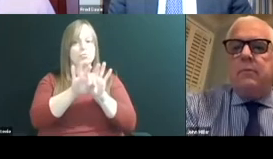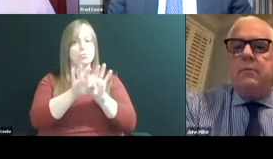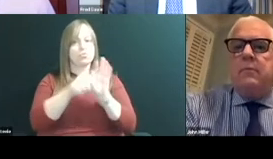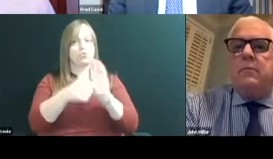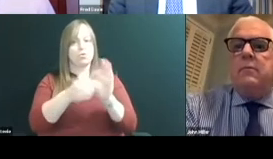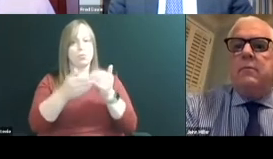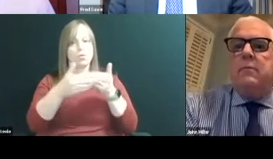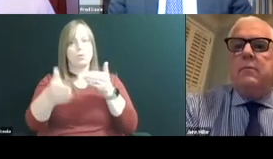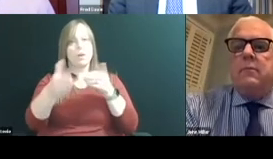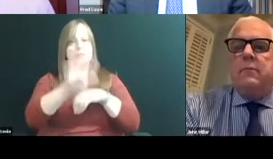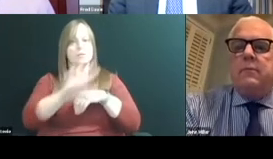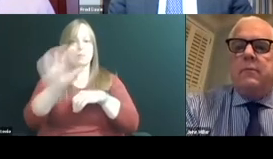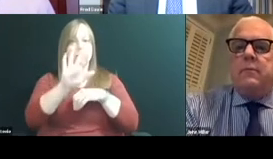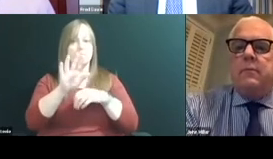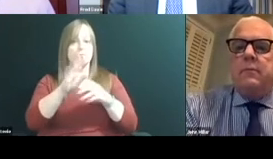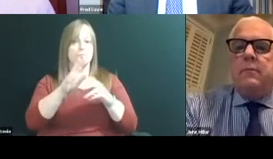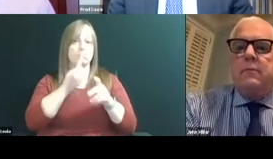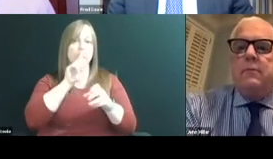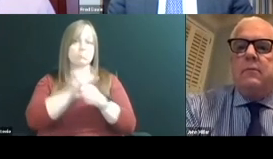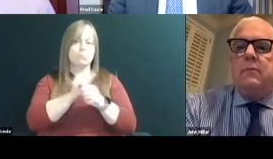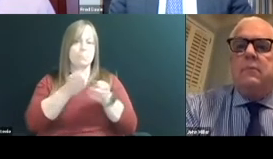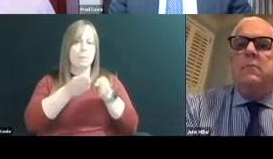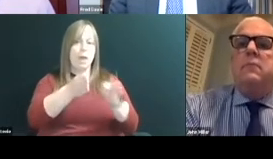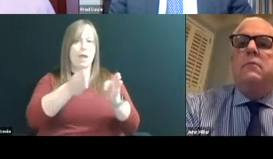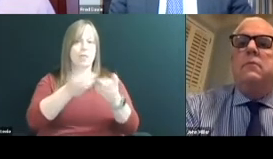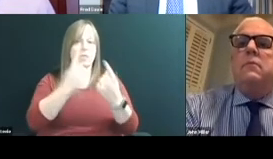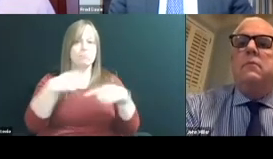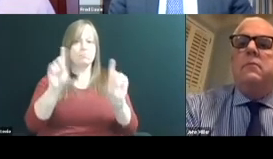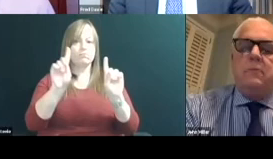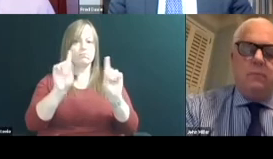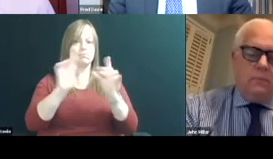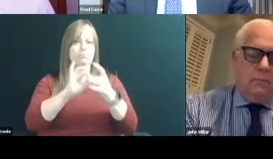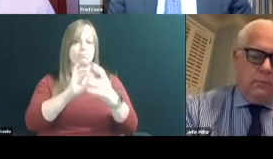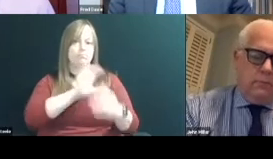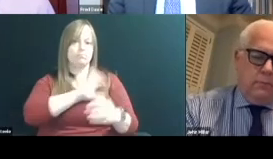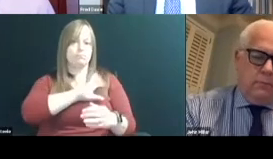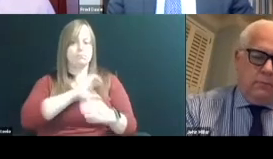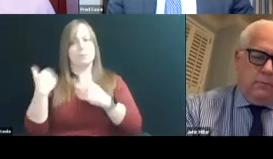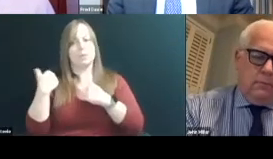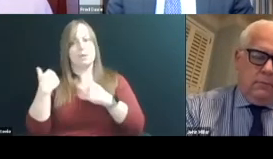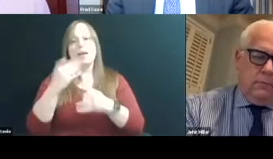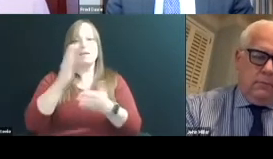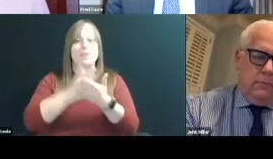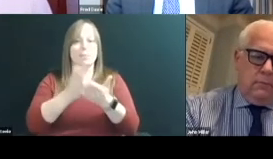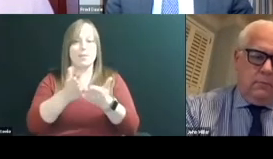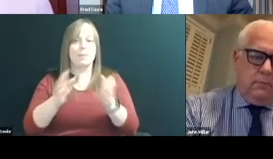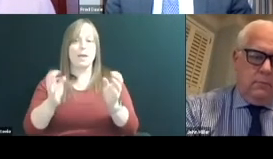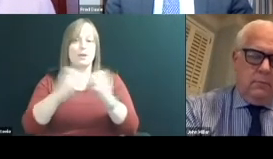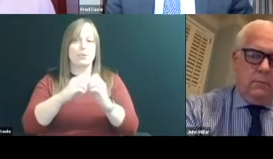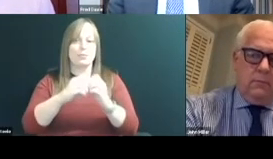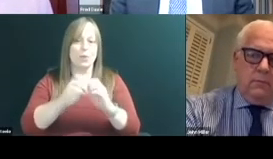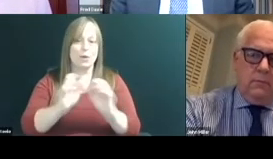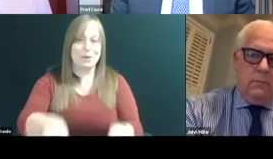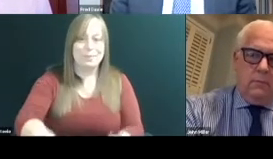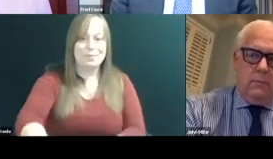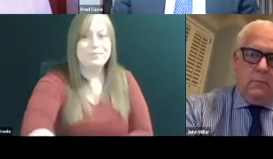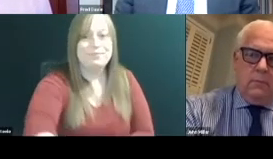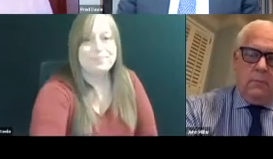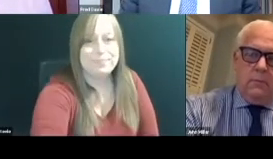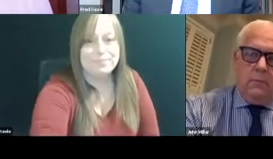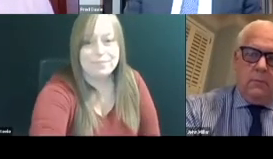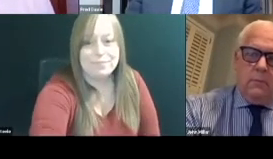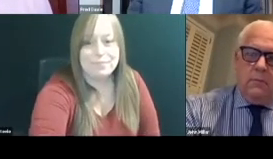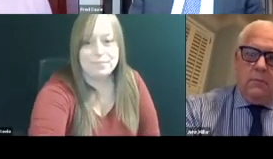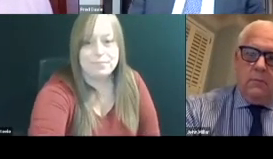the rest of the nation a viable path for increasing police accountability. I'll stop there, but I'm willing to address some of these other